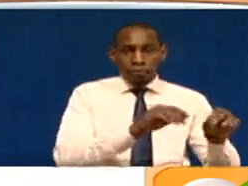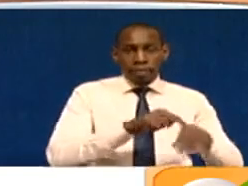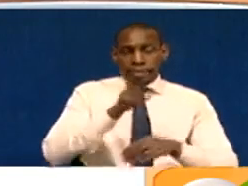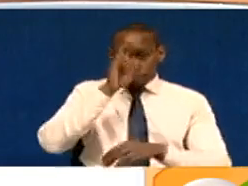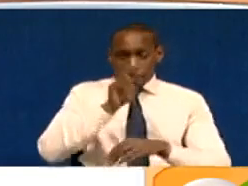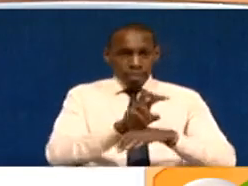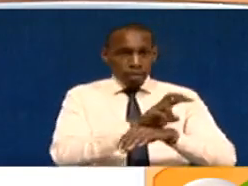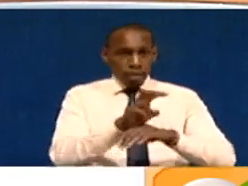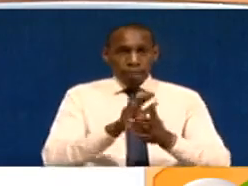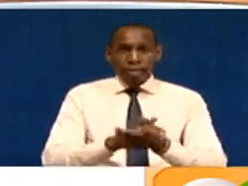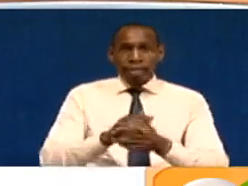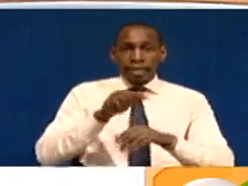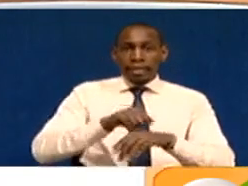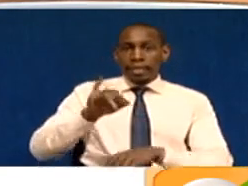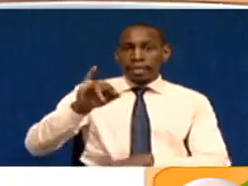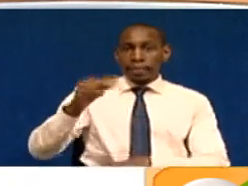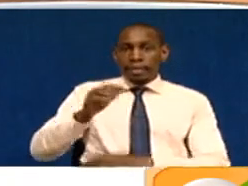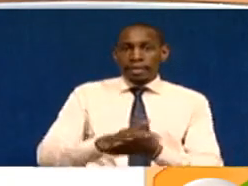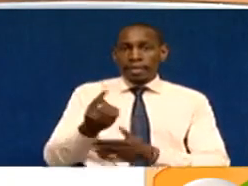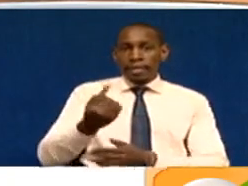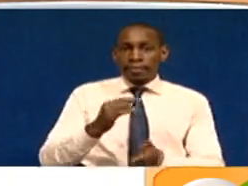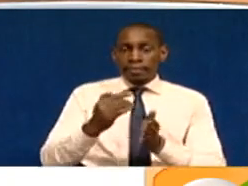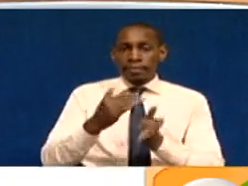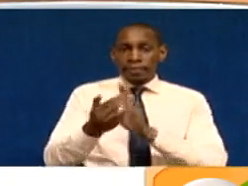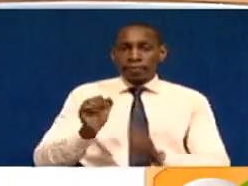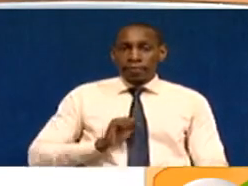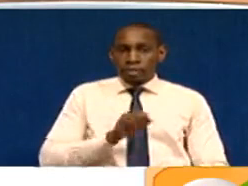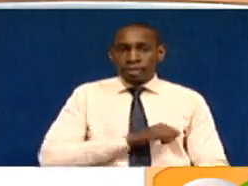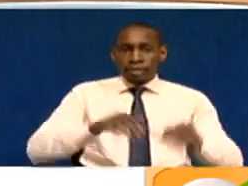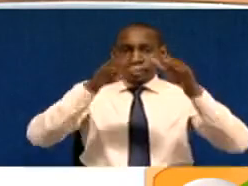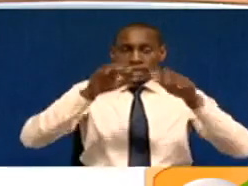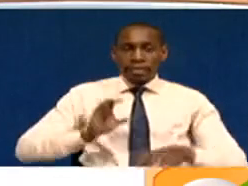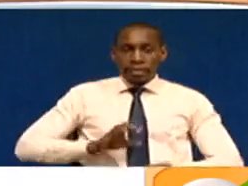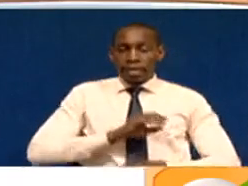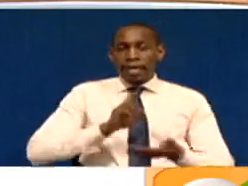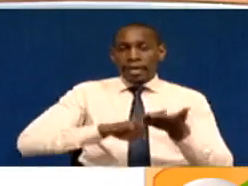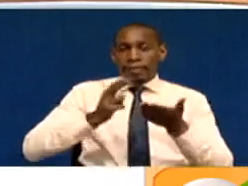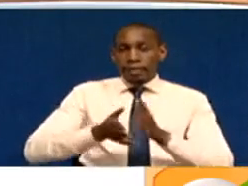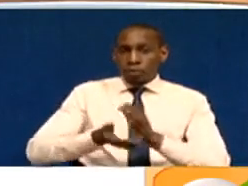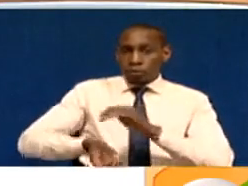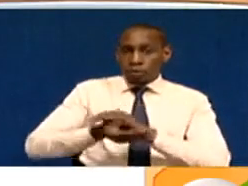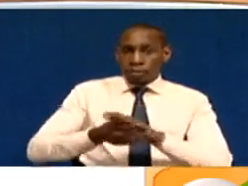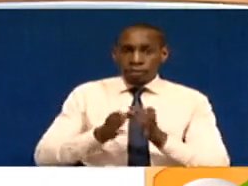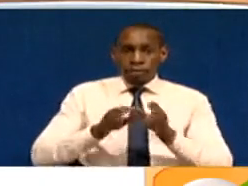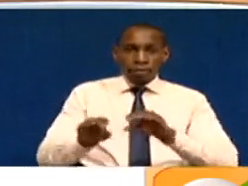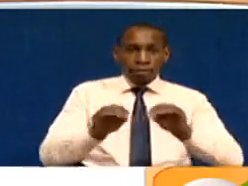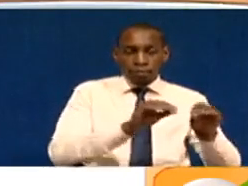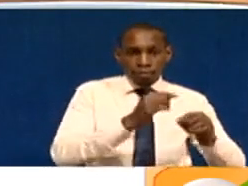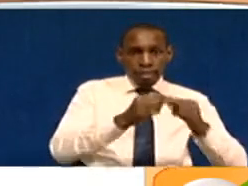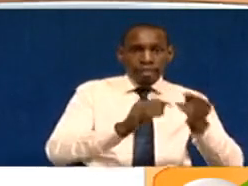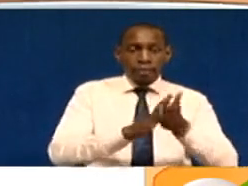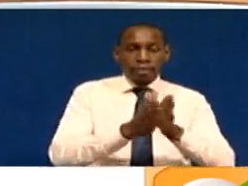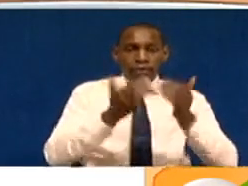Now, the IG, appearing before the Senate Devolution Committee, failed to explain how the evictions were carried out without proper court